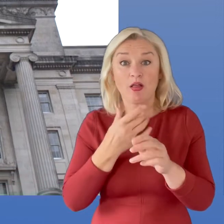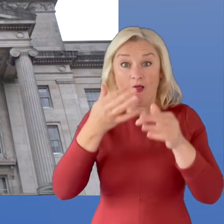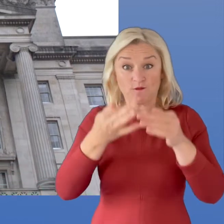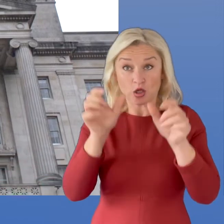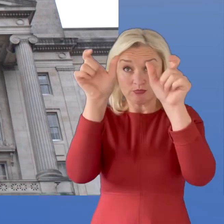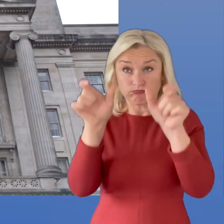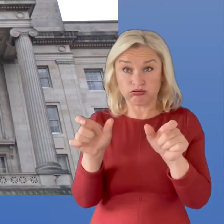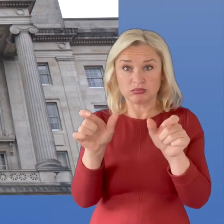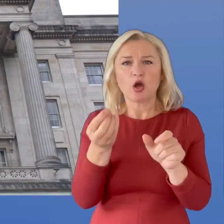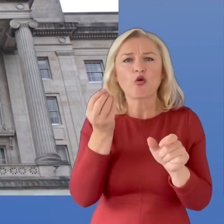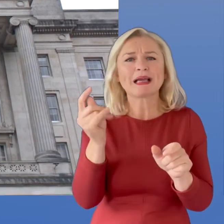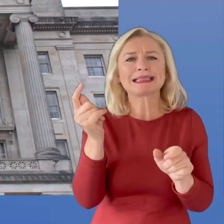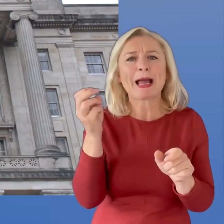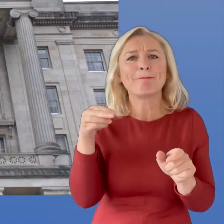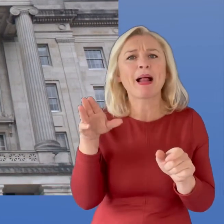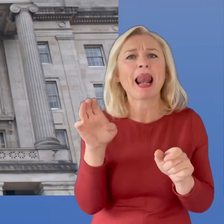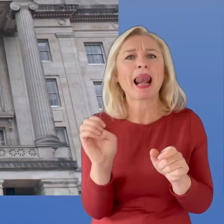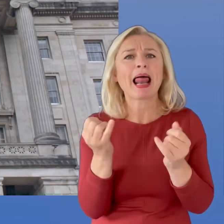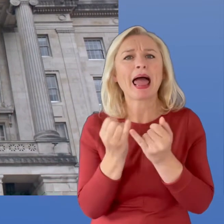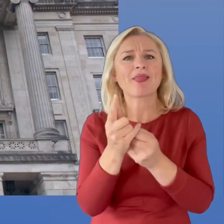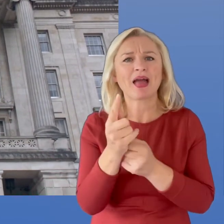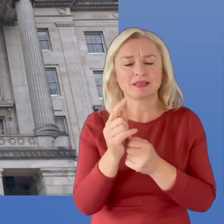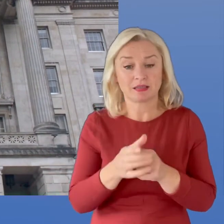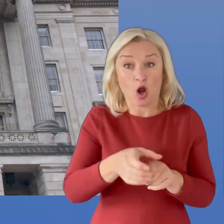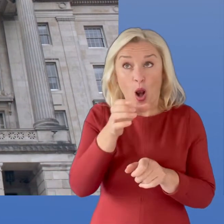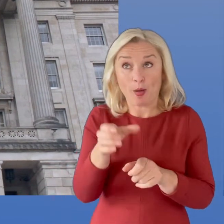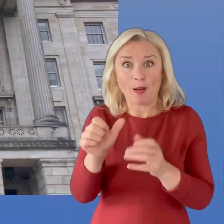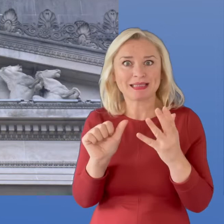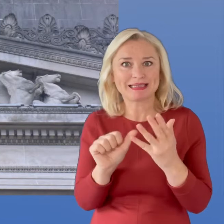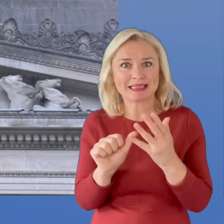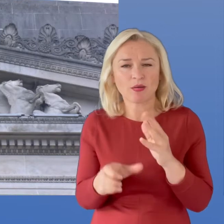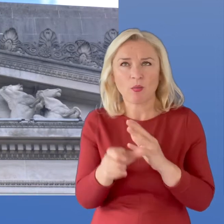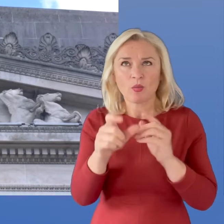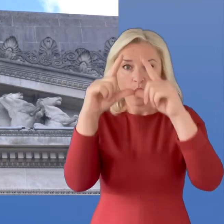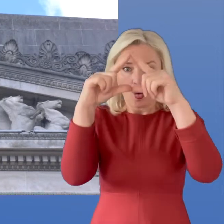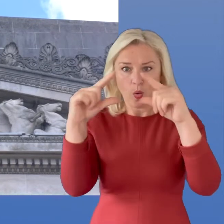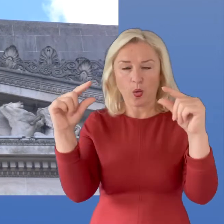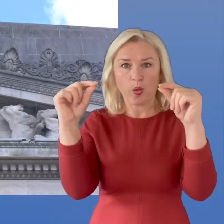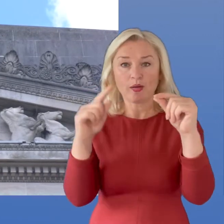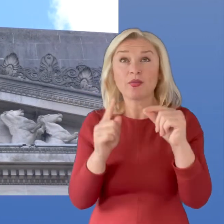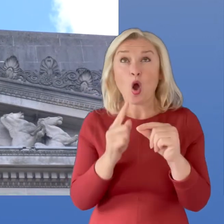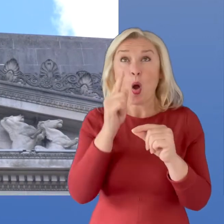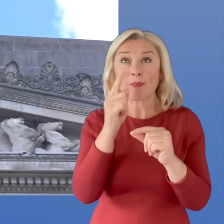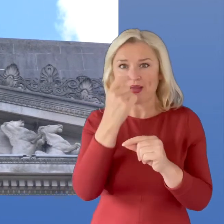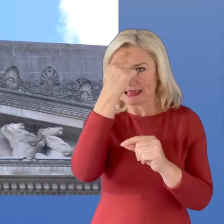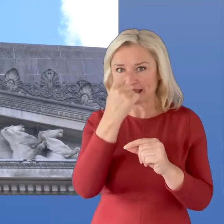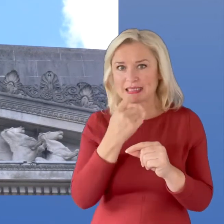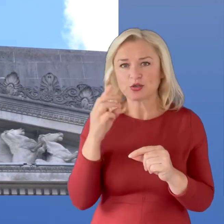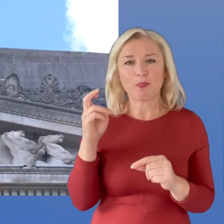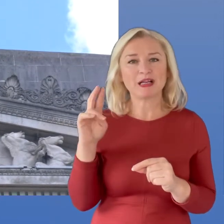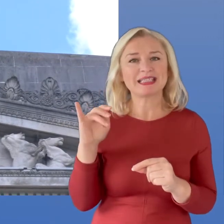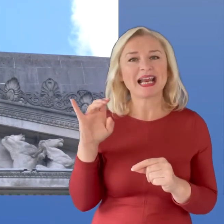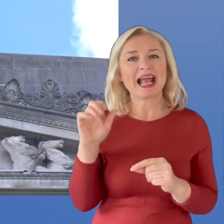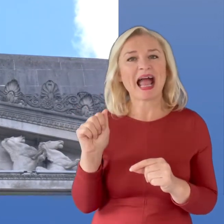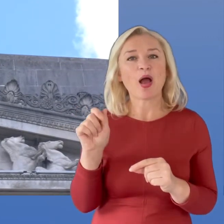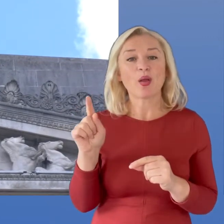of Greek temple design, with 6 Ionic columns supporting a pediment. A statue of Britannia flanked by 2 lions stands above a